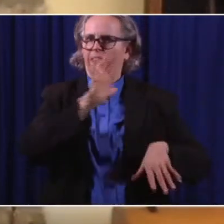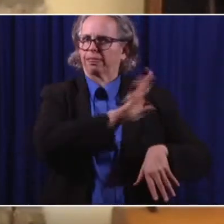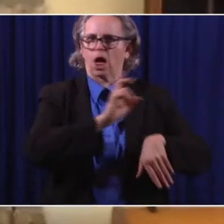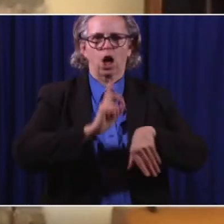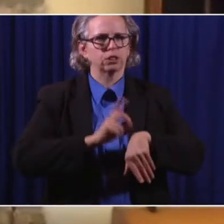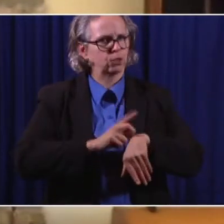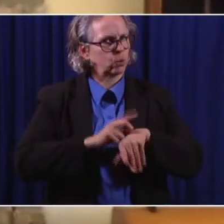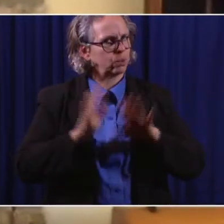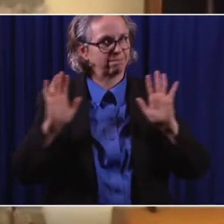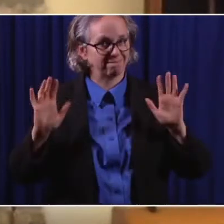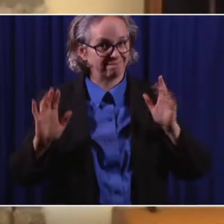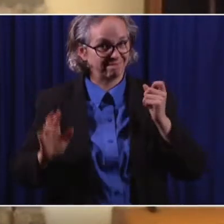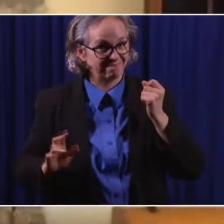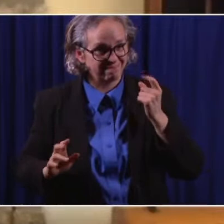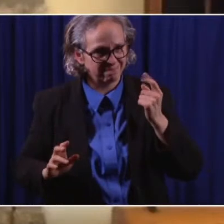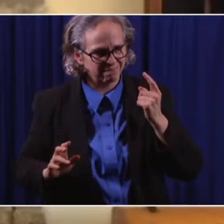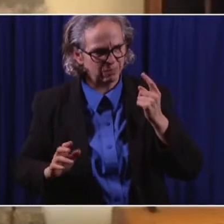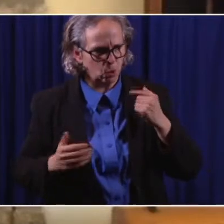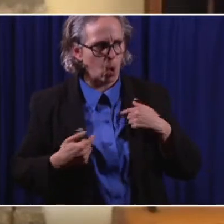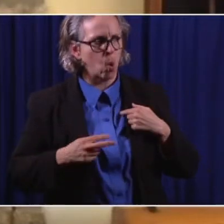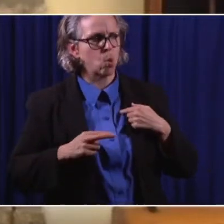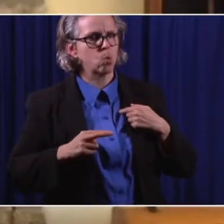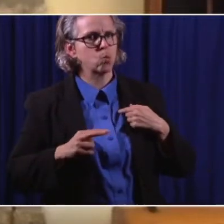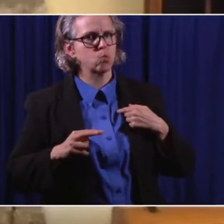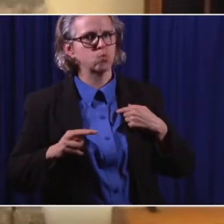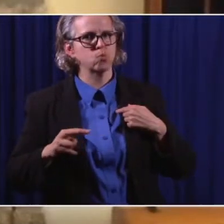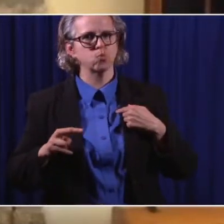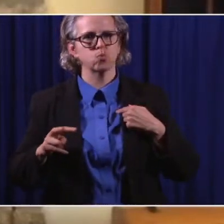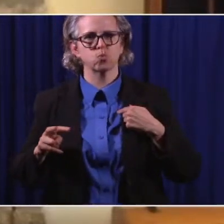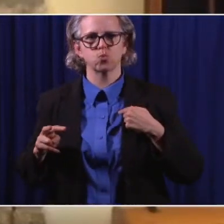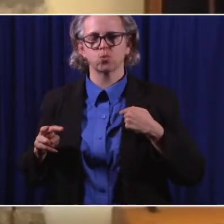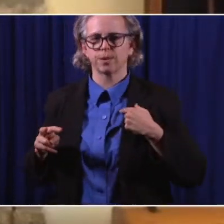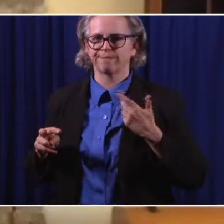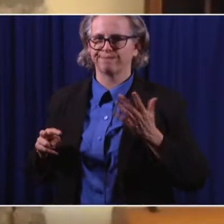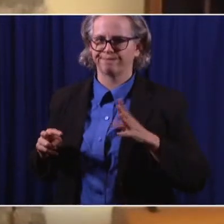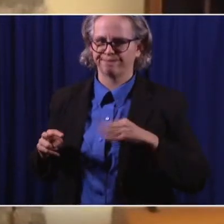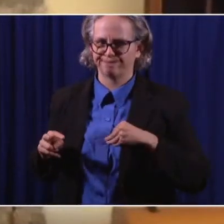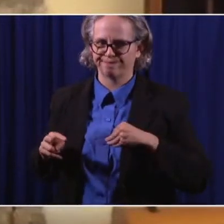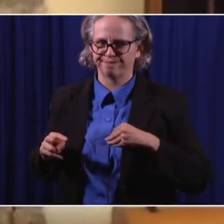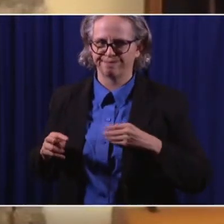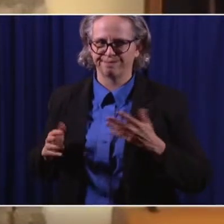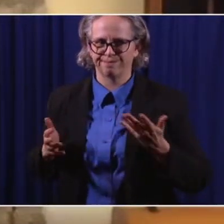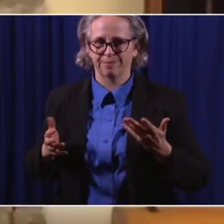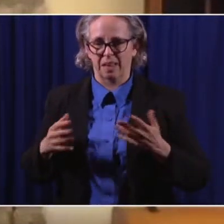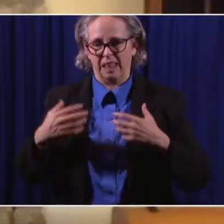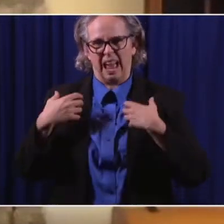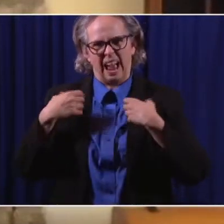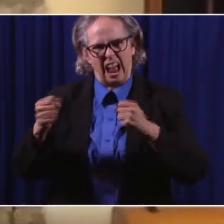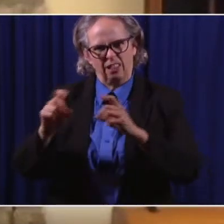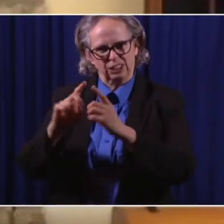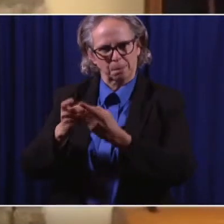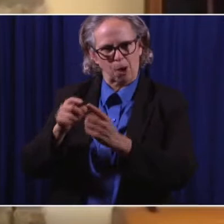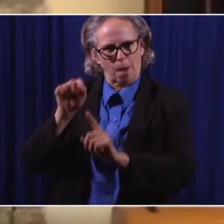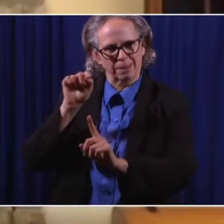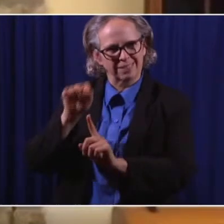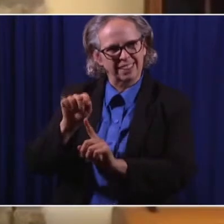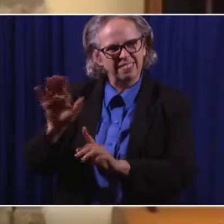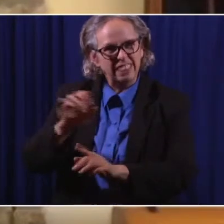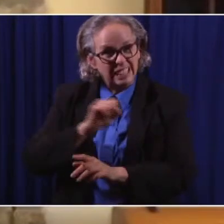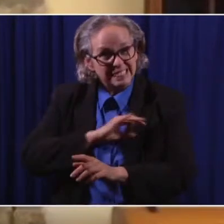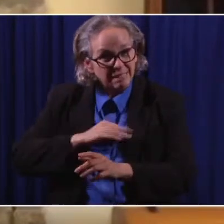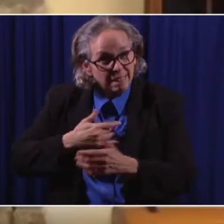it's not. And as you say, the health department does not have the people to be